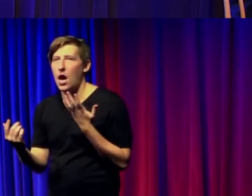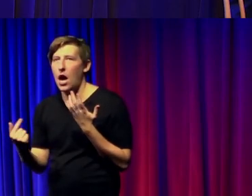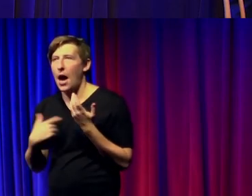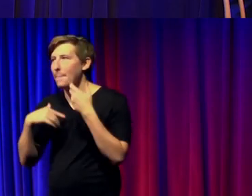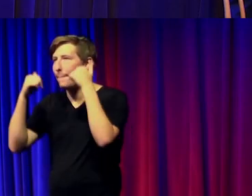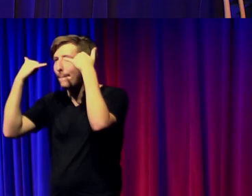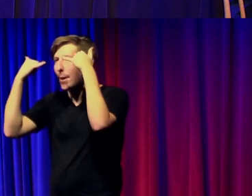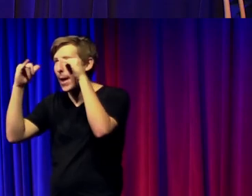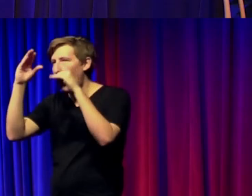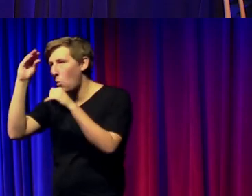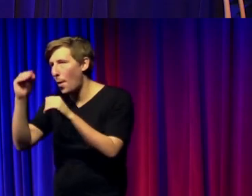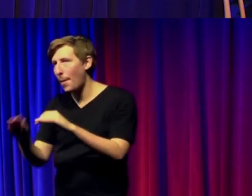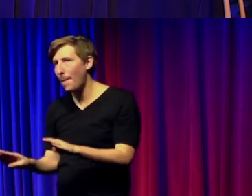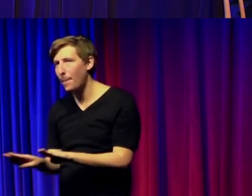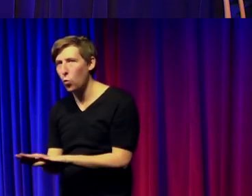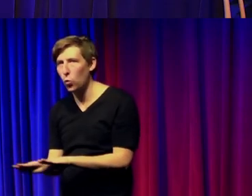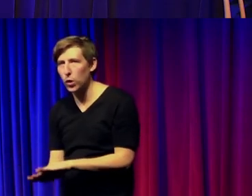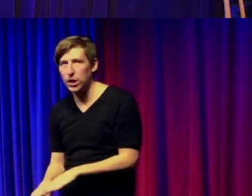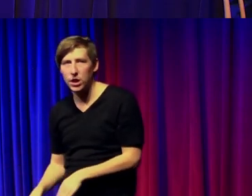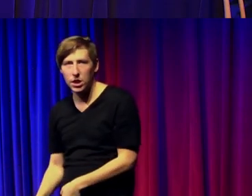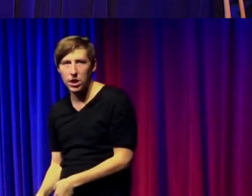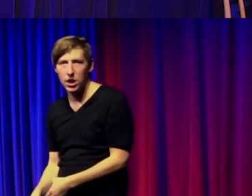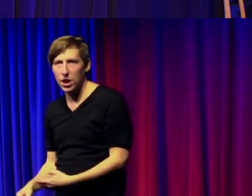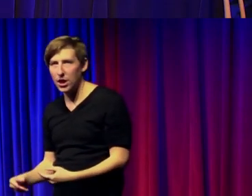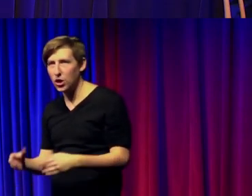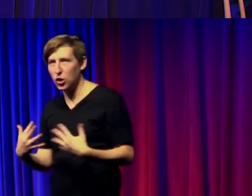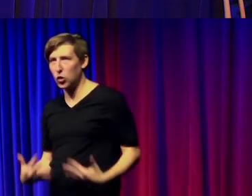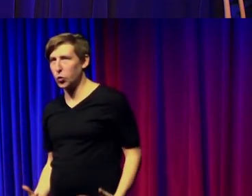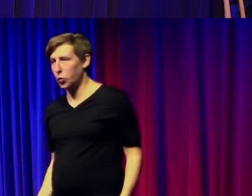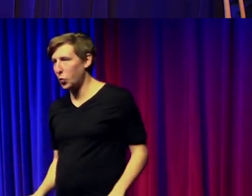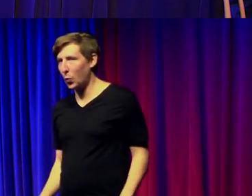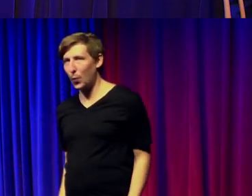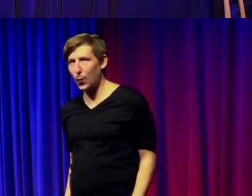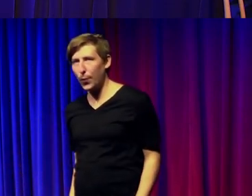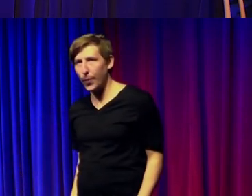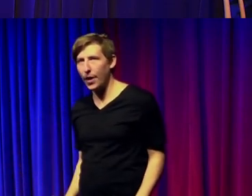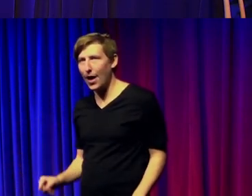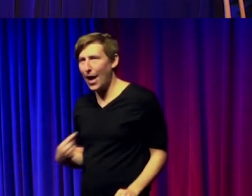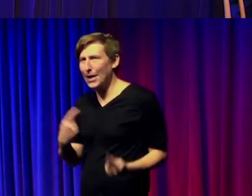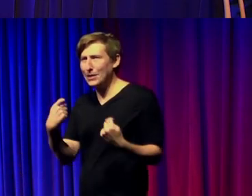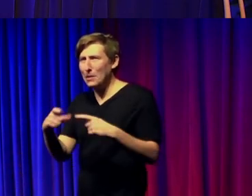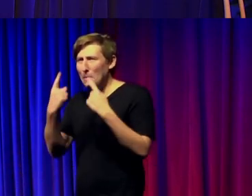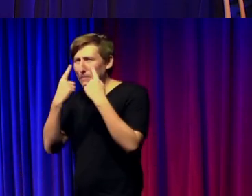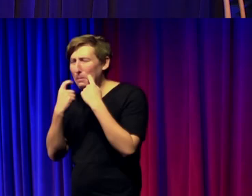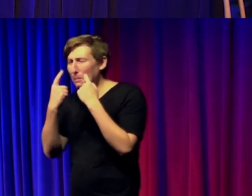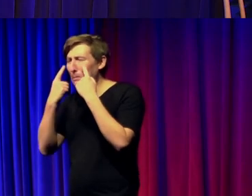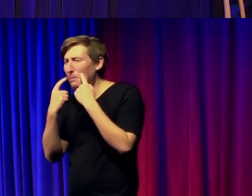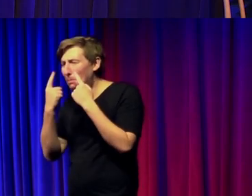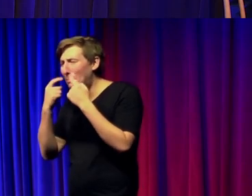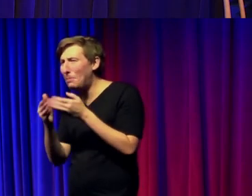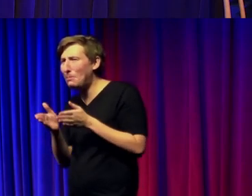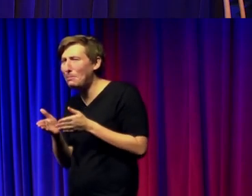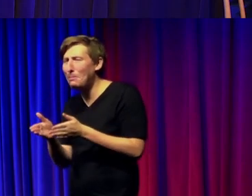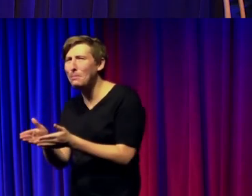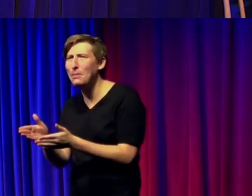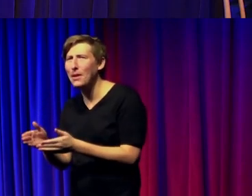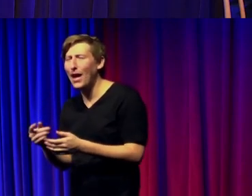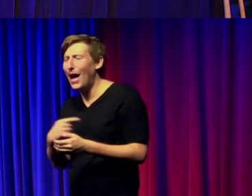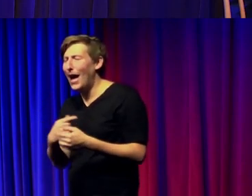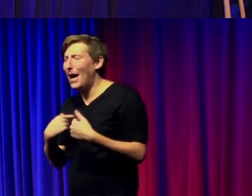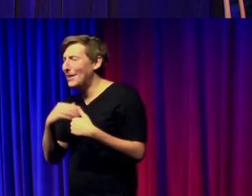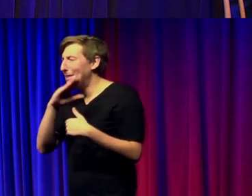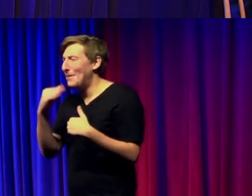boots and like a short dress and I'm like walking along and I start crying on the sidewalk because I'm like, I'm never gonna